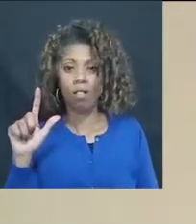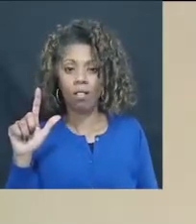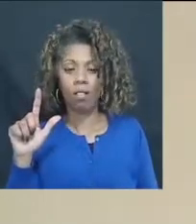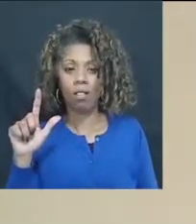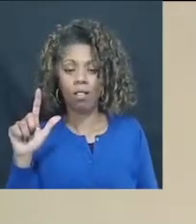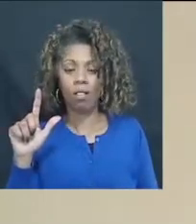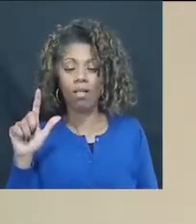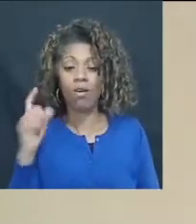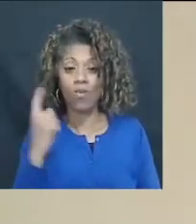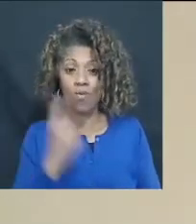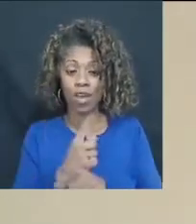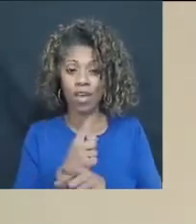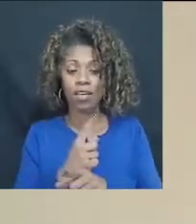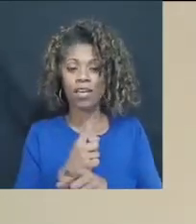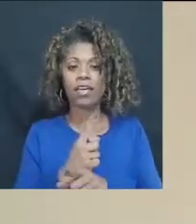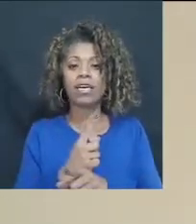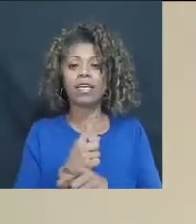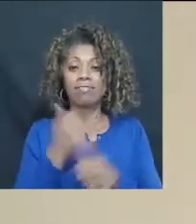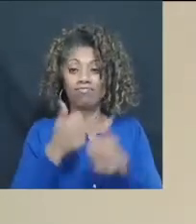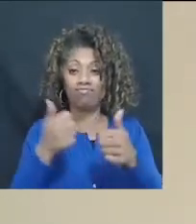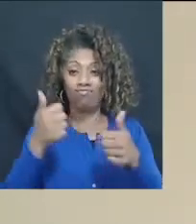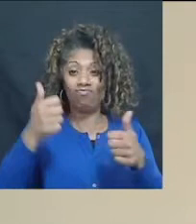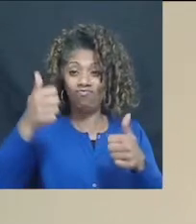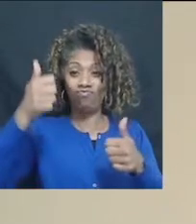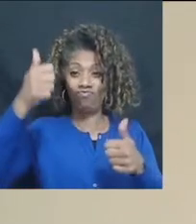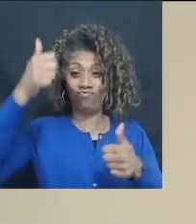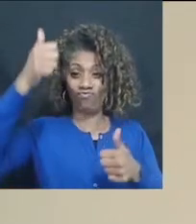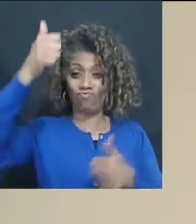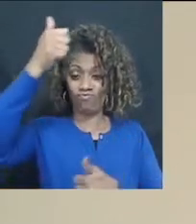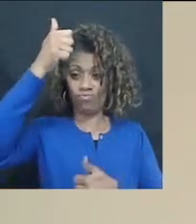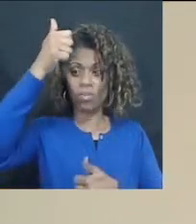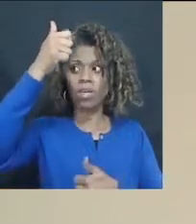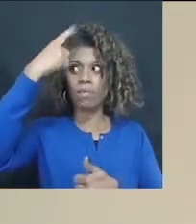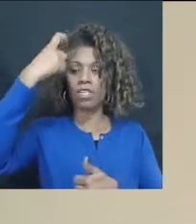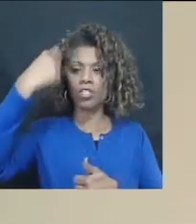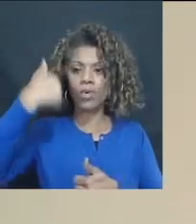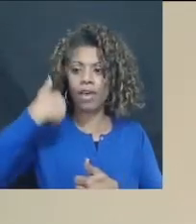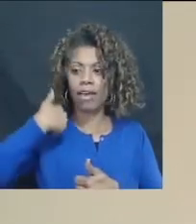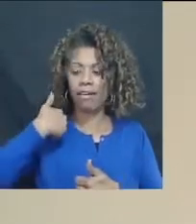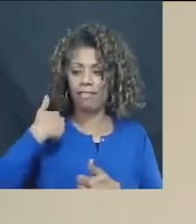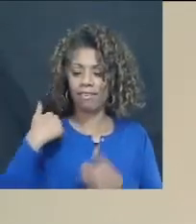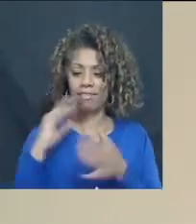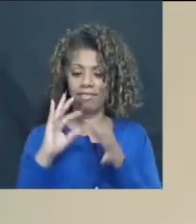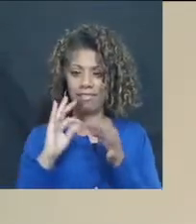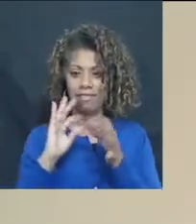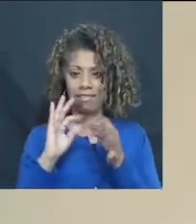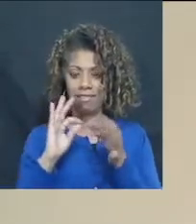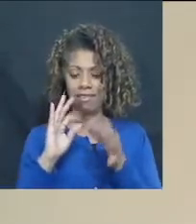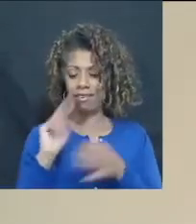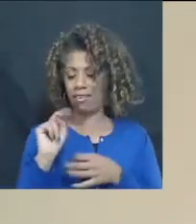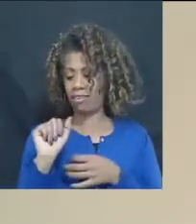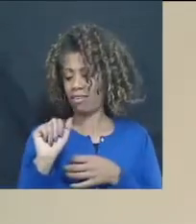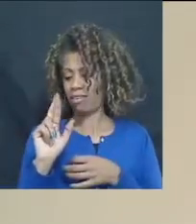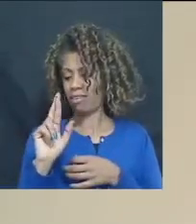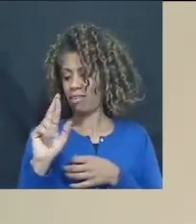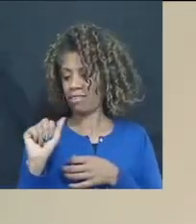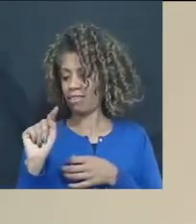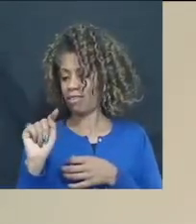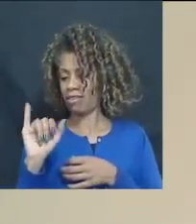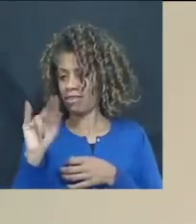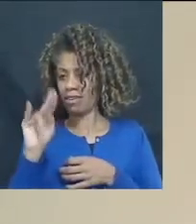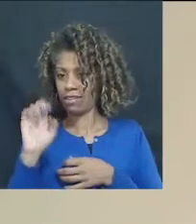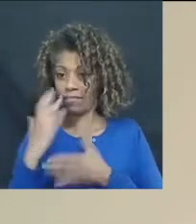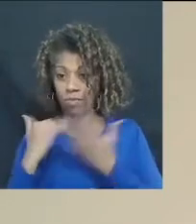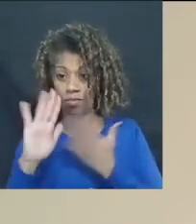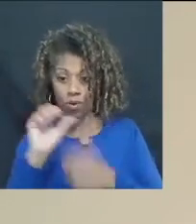totem pole aren't recognizing how important the narrative part of your work is, I'm imploring you, and I'm going to try to give you ammo